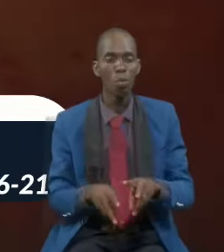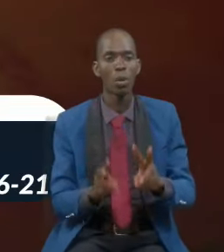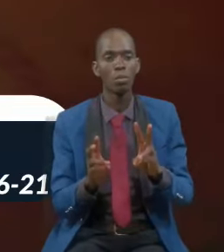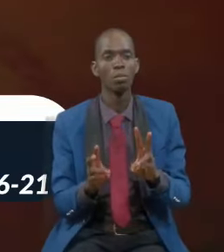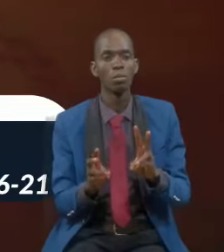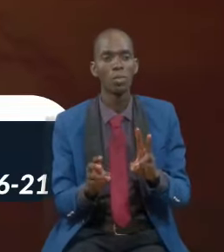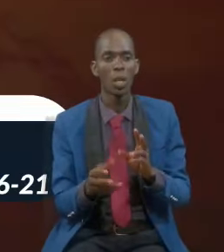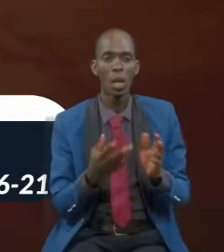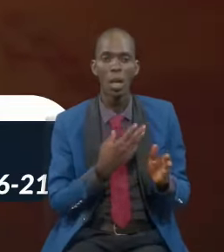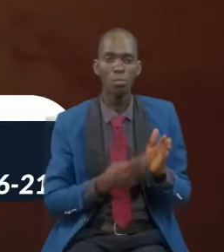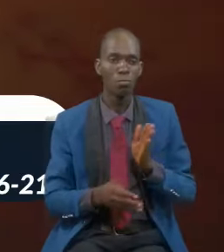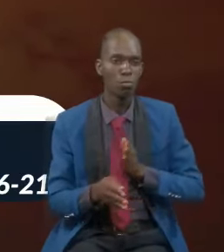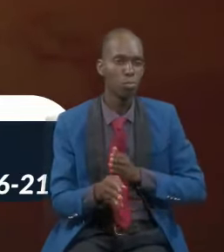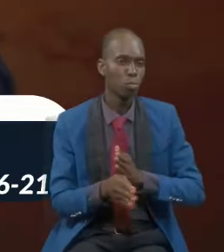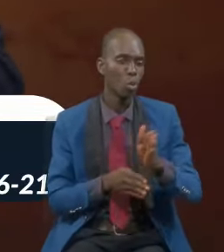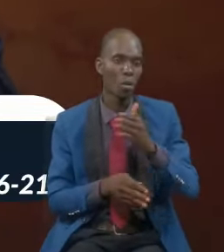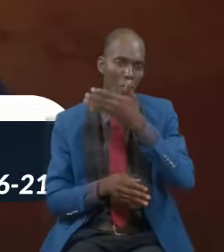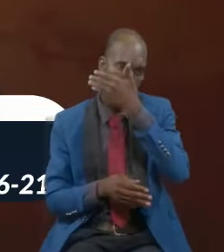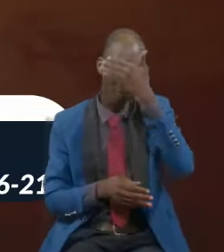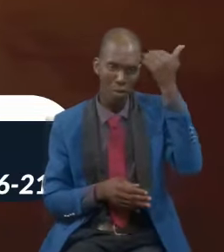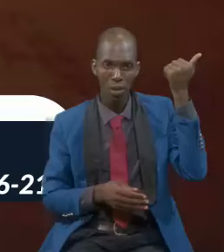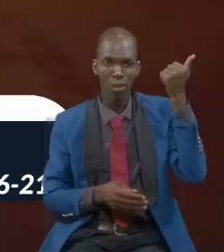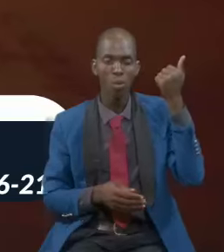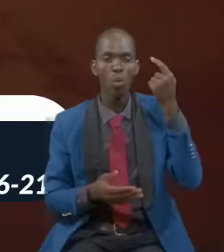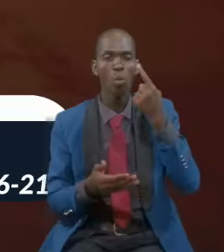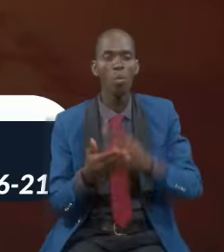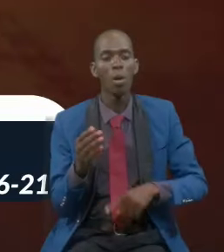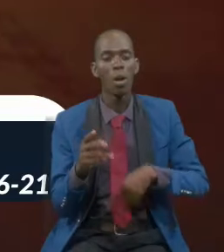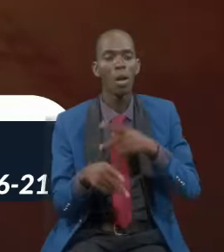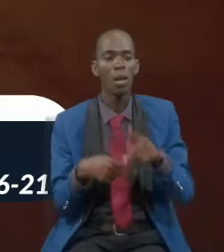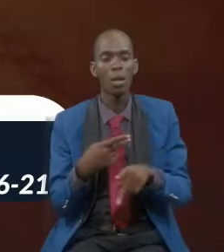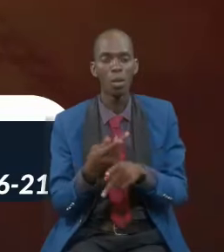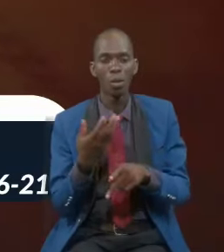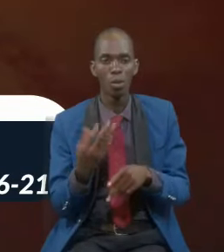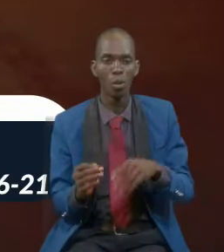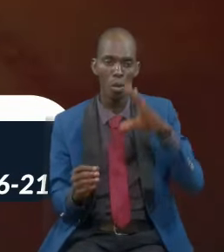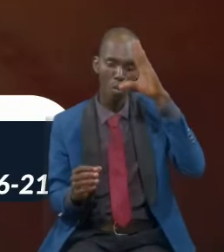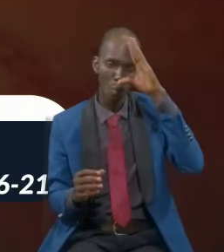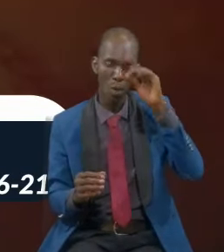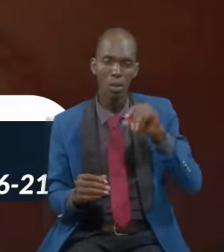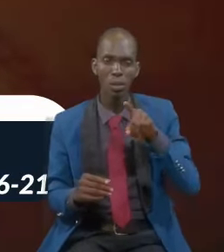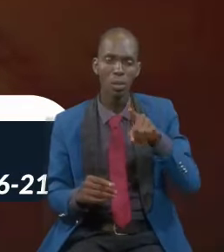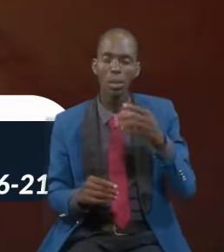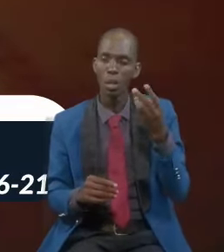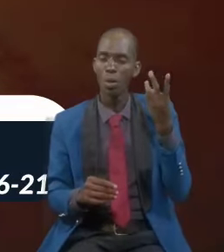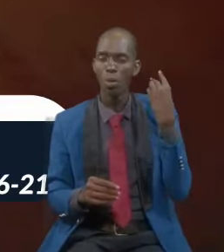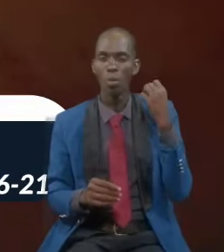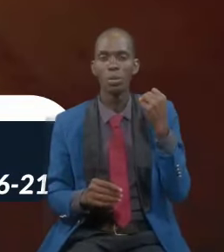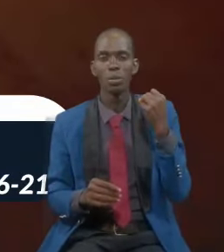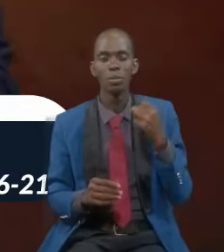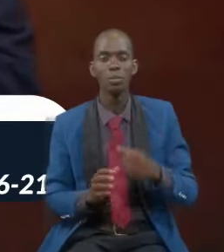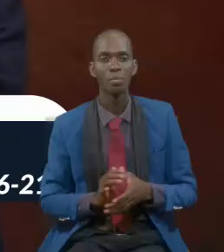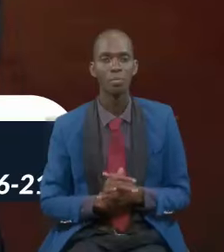way, and straightway forgetteth what manner of man